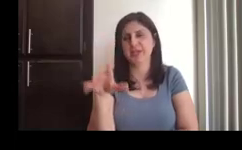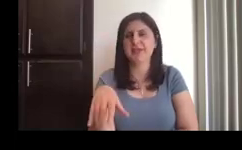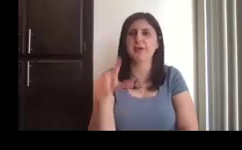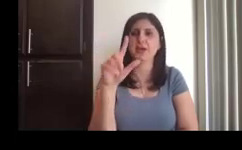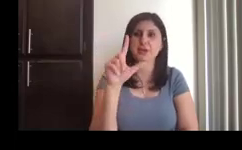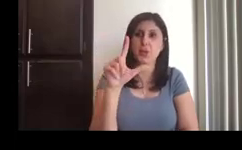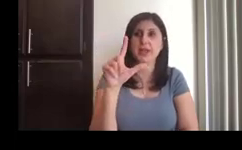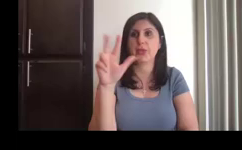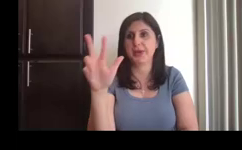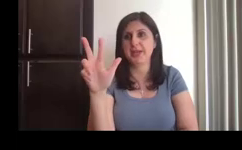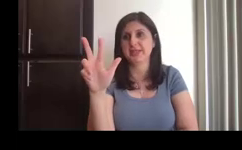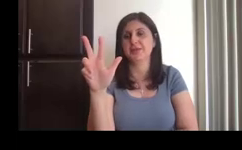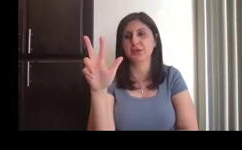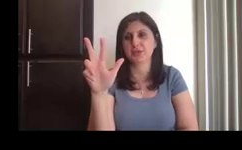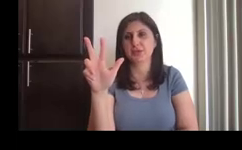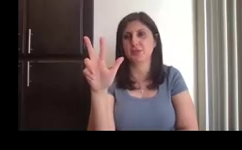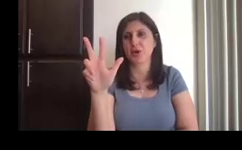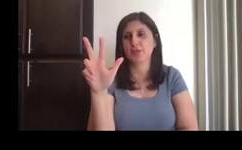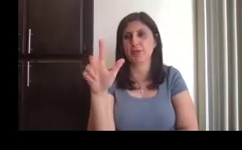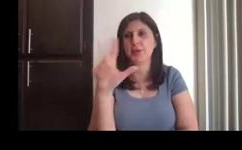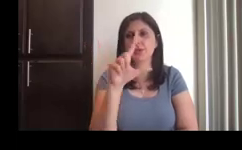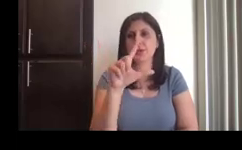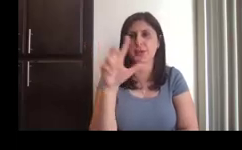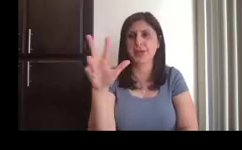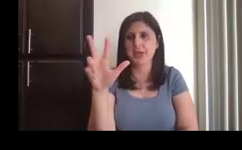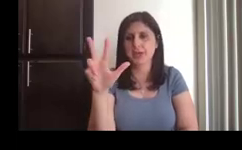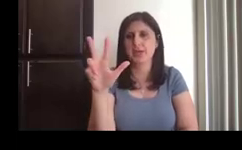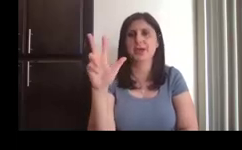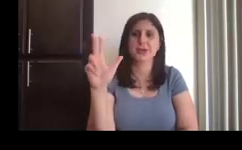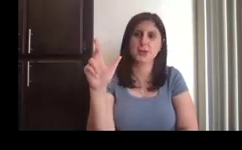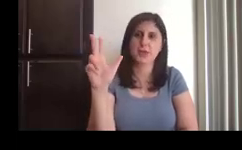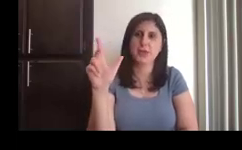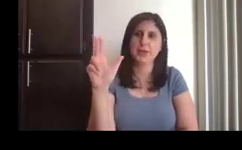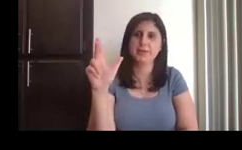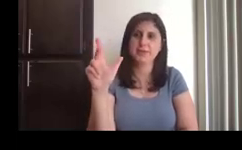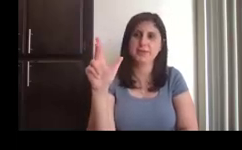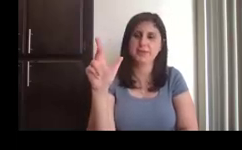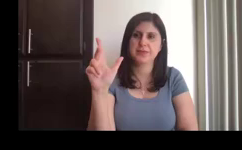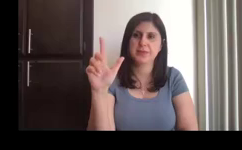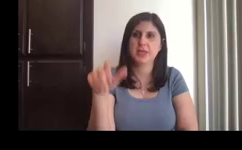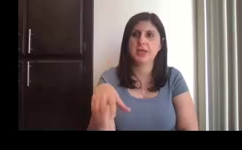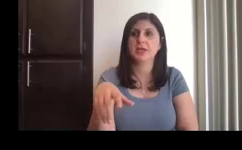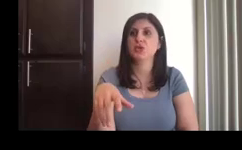Some people do sign it that way. 23 is the more appropriate way. It's 23, 23,